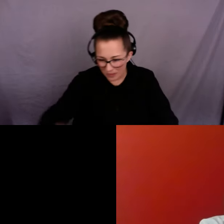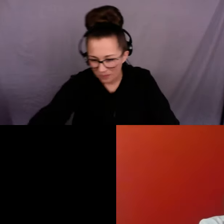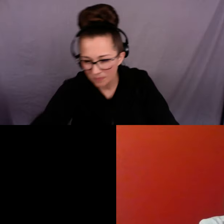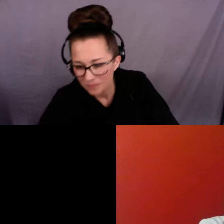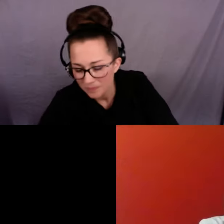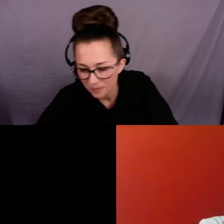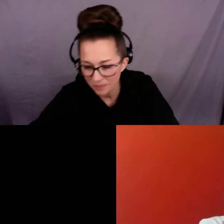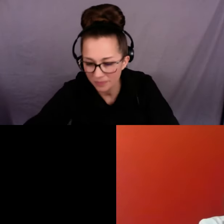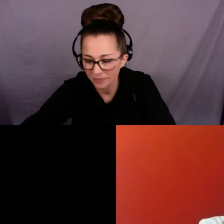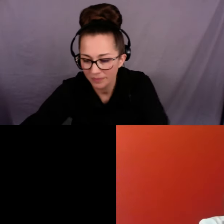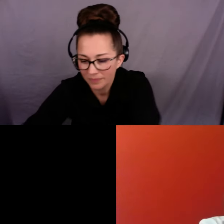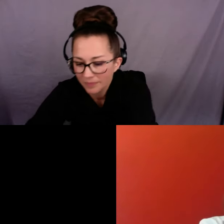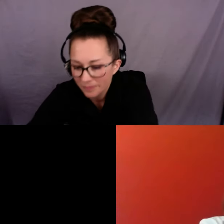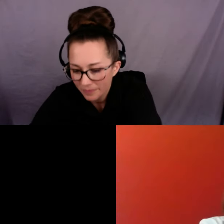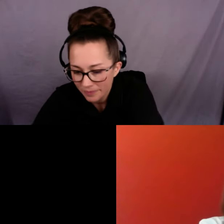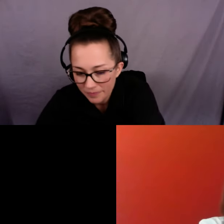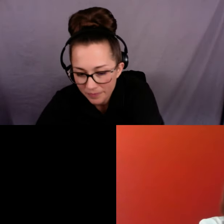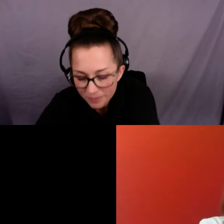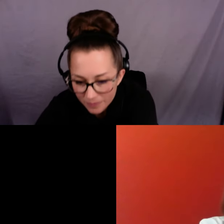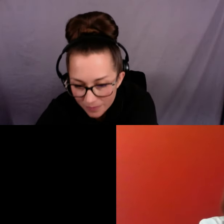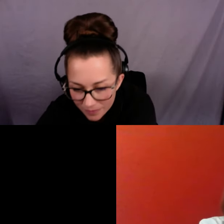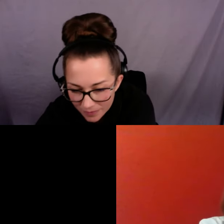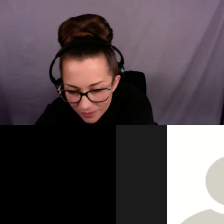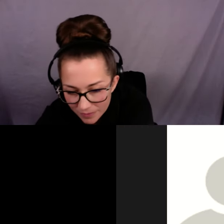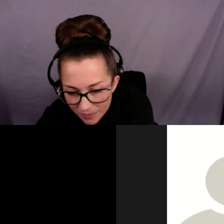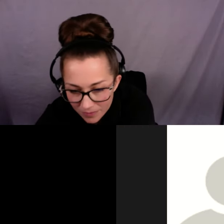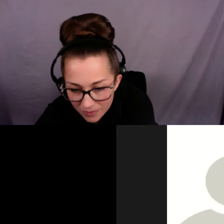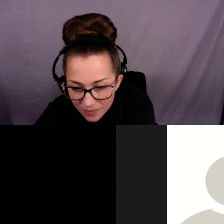Thank you. Thank you very much.